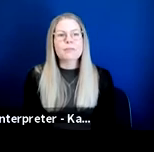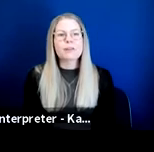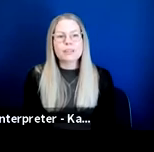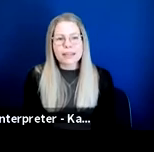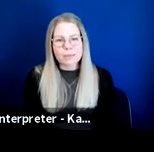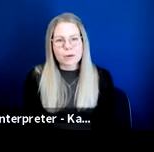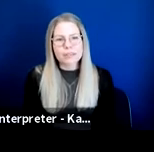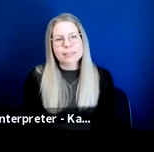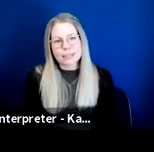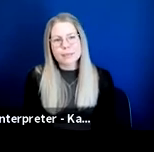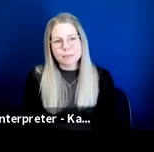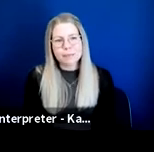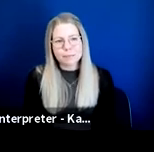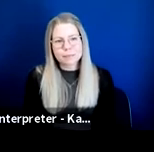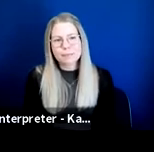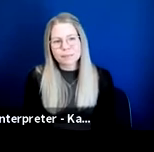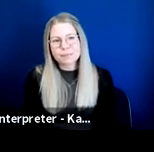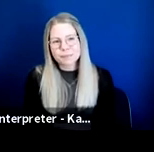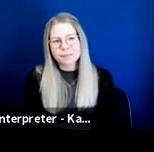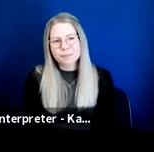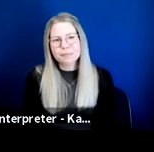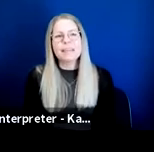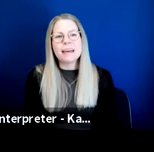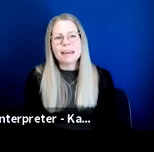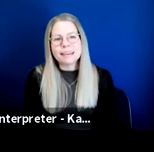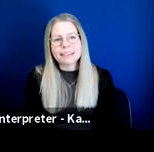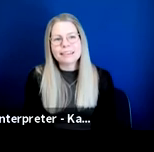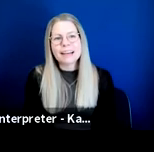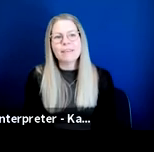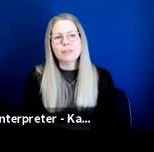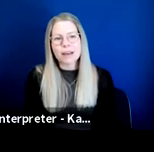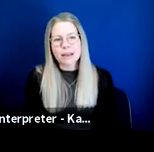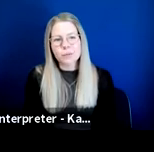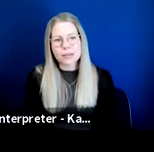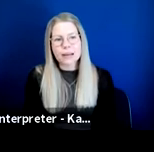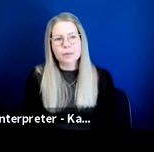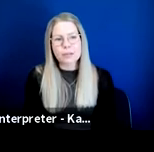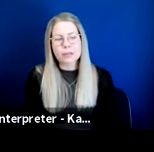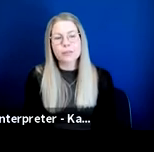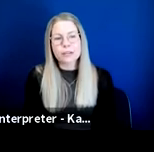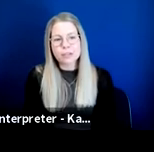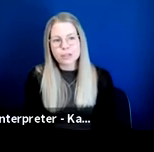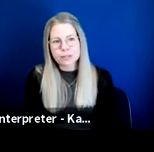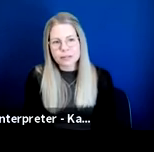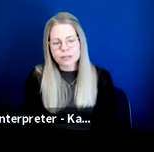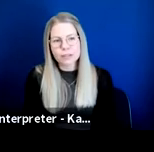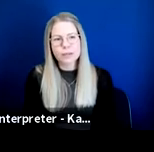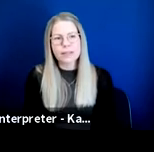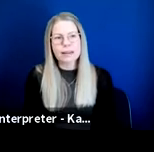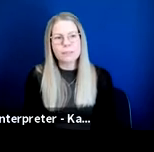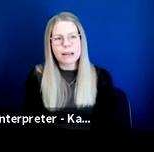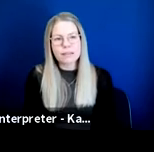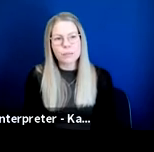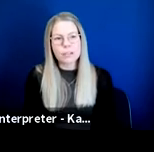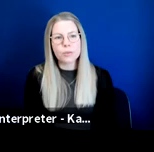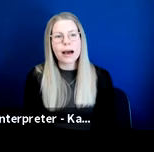So the first step, though, is an assessment. And then after that, you would get permission to register. So you get that in